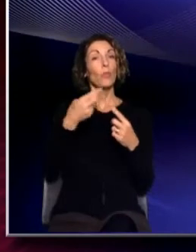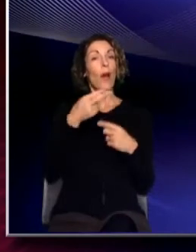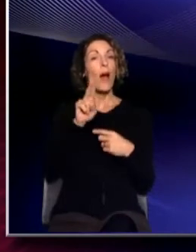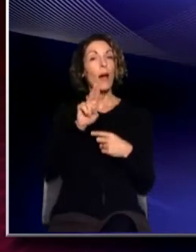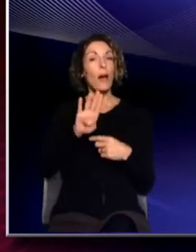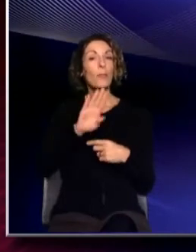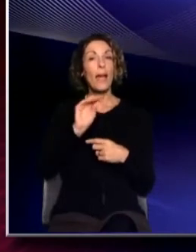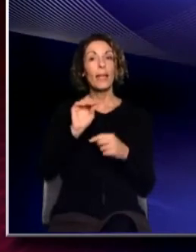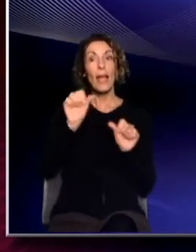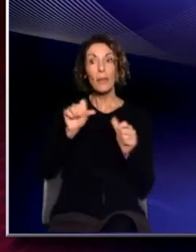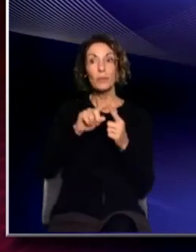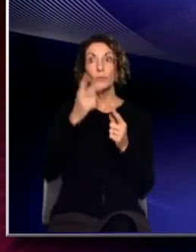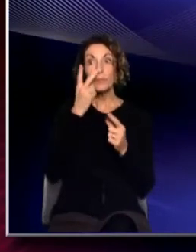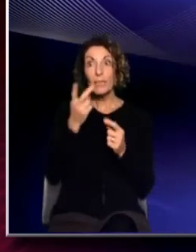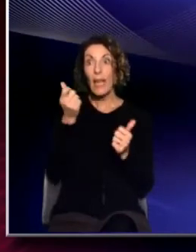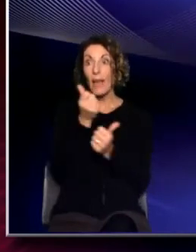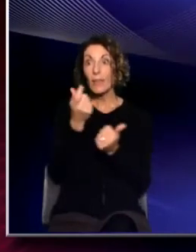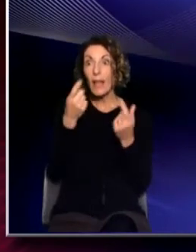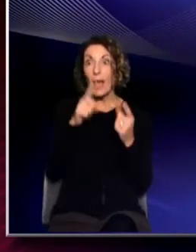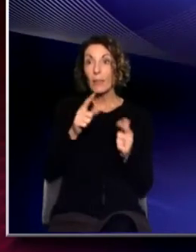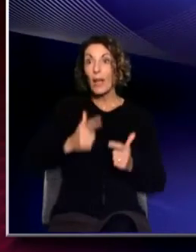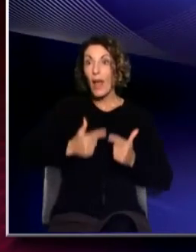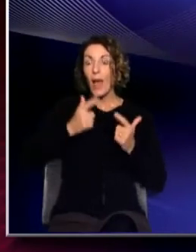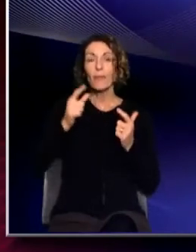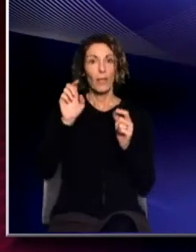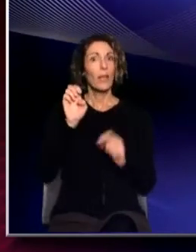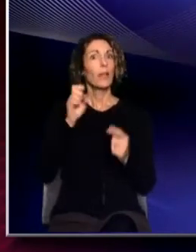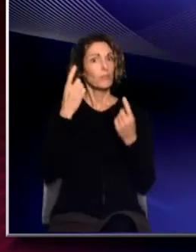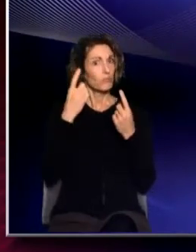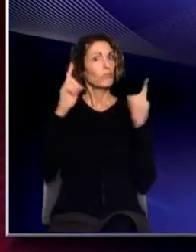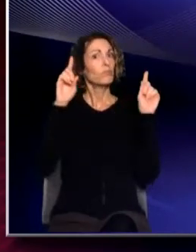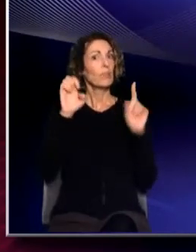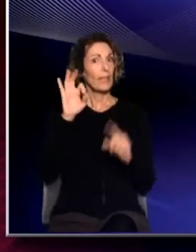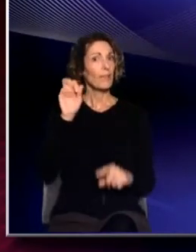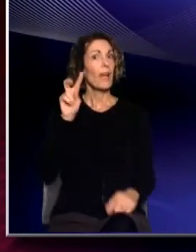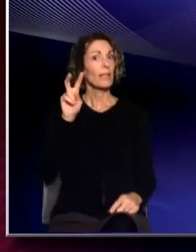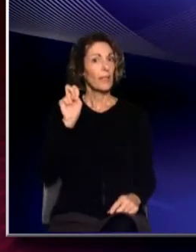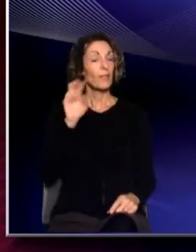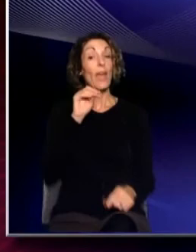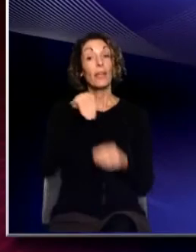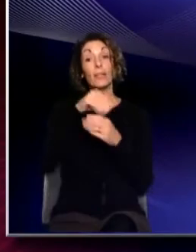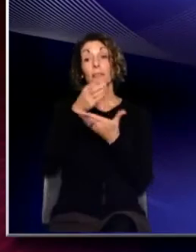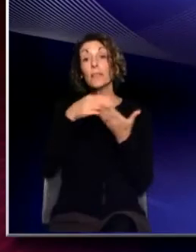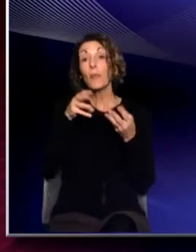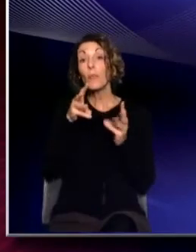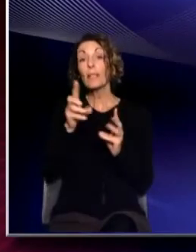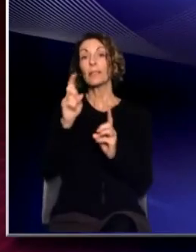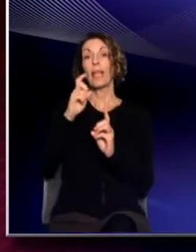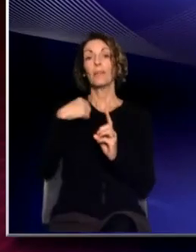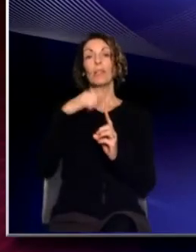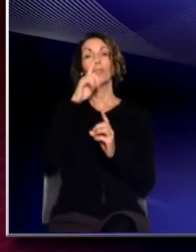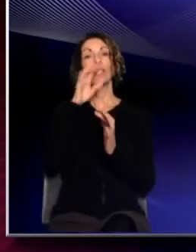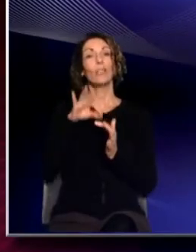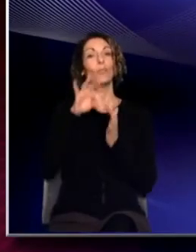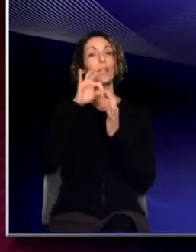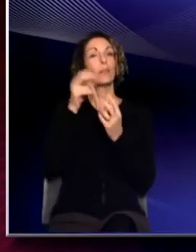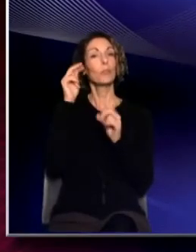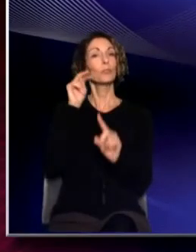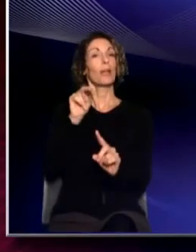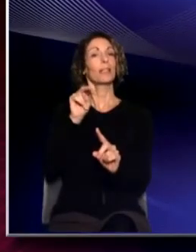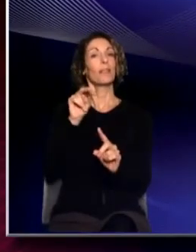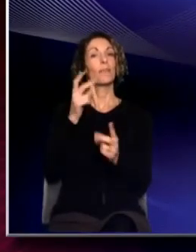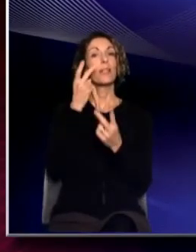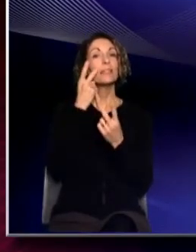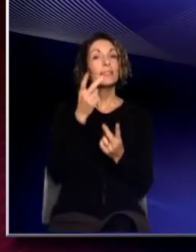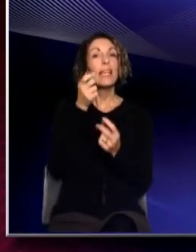to see everything live was very effective. And in some ways, actually gave me a unique perspective of seeing